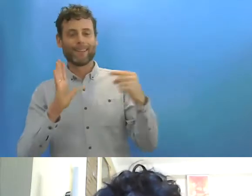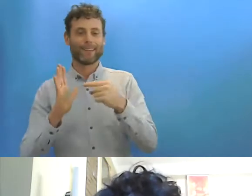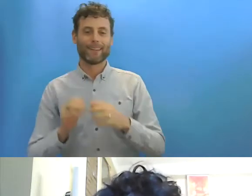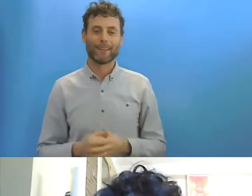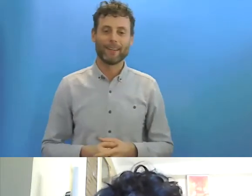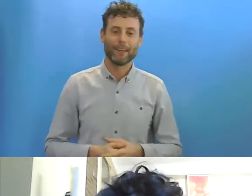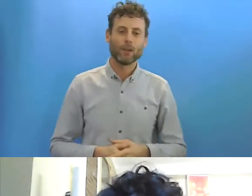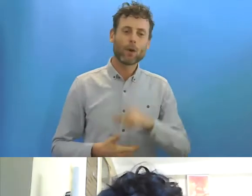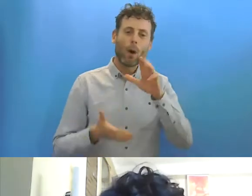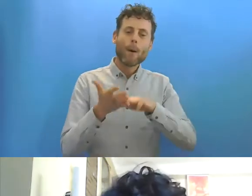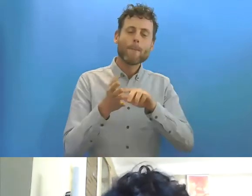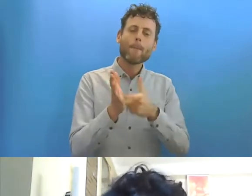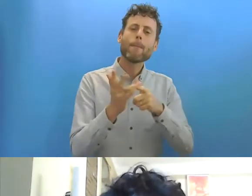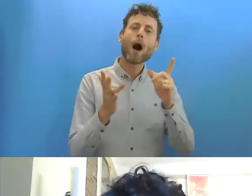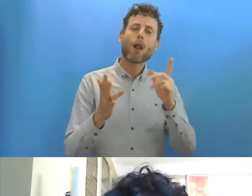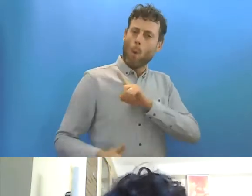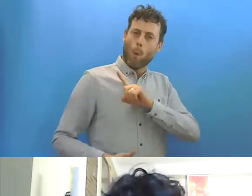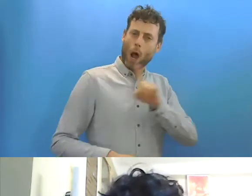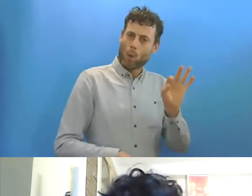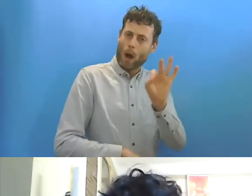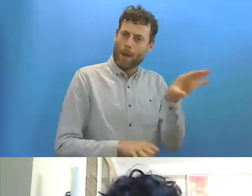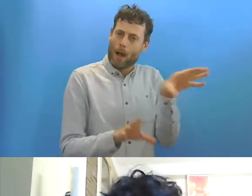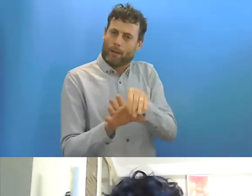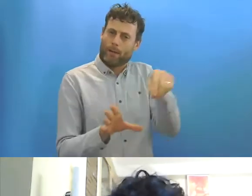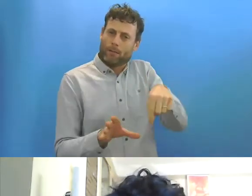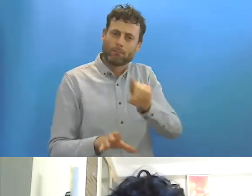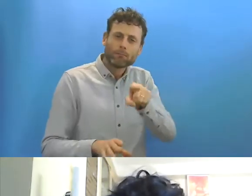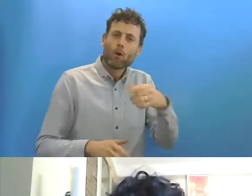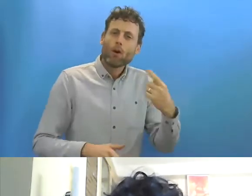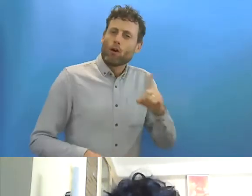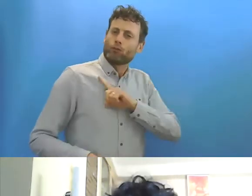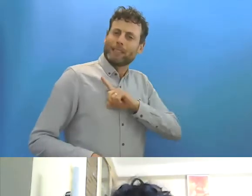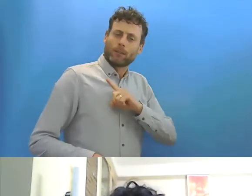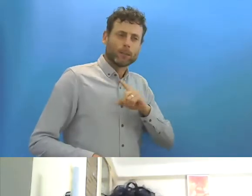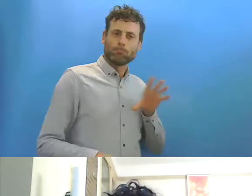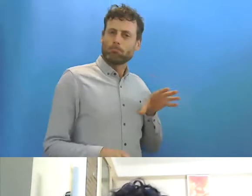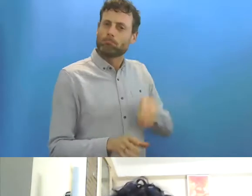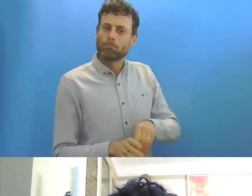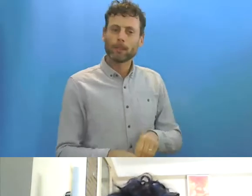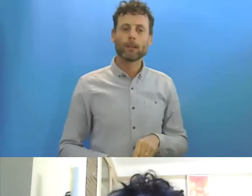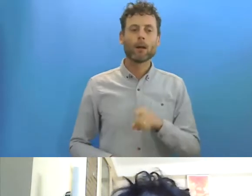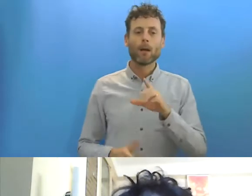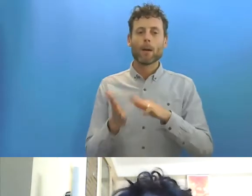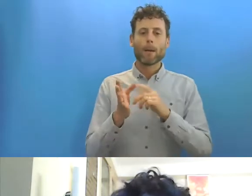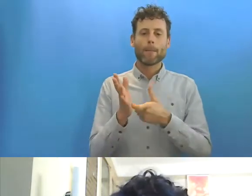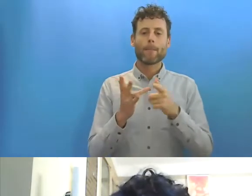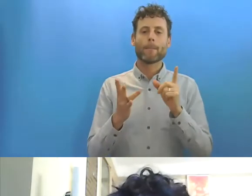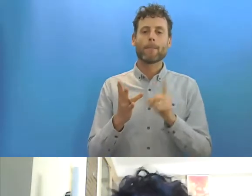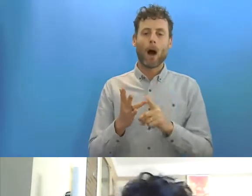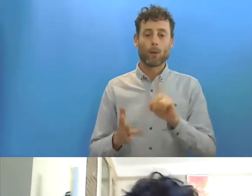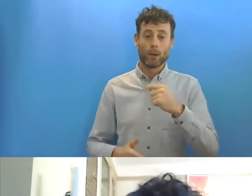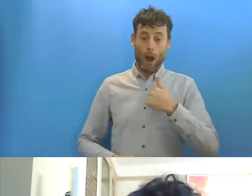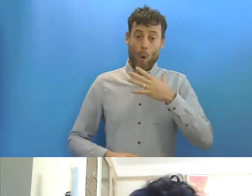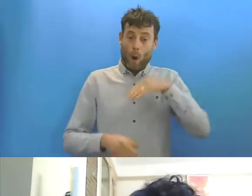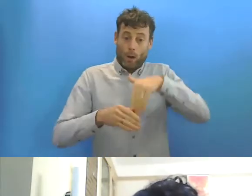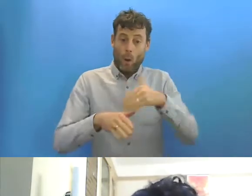wanting to apply? Well, I've always wanted to start to work in the arts, and you know, Unlimited are commissioning work that is interesting to me both personally